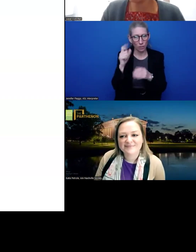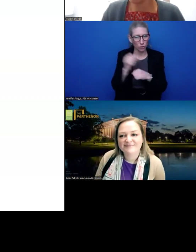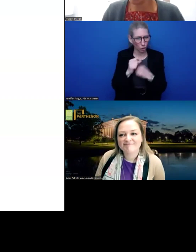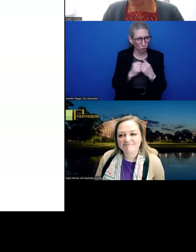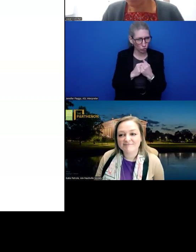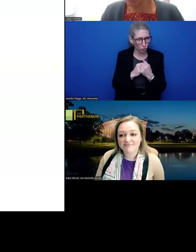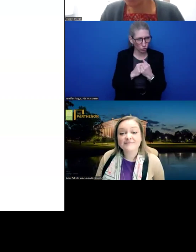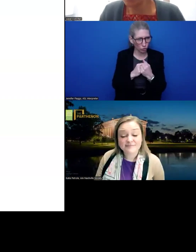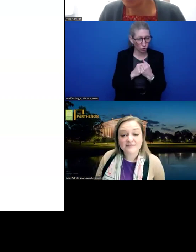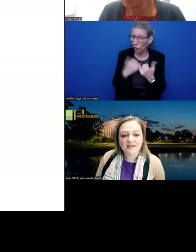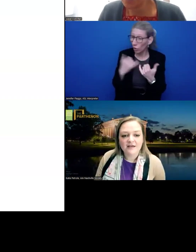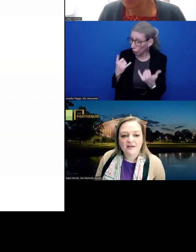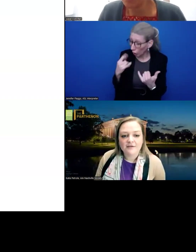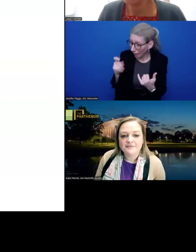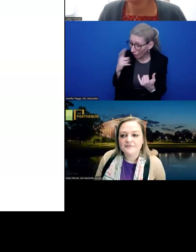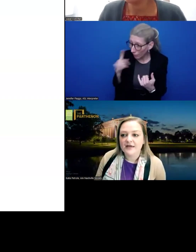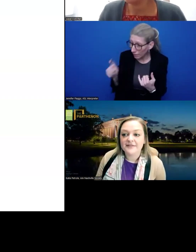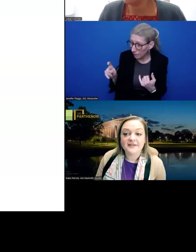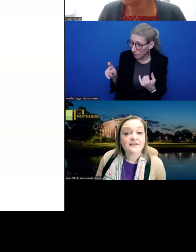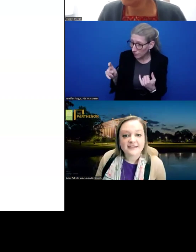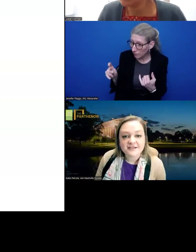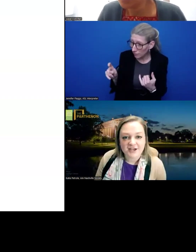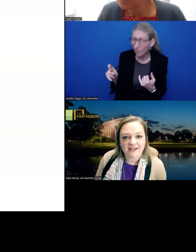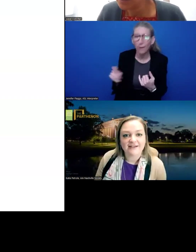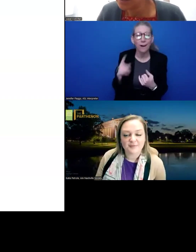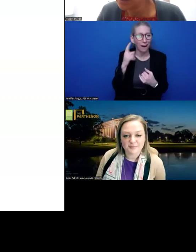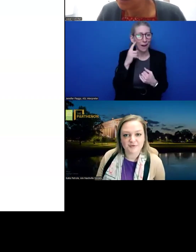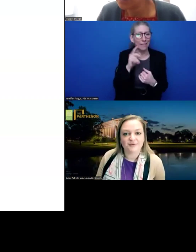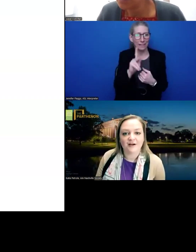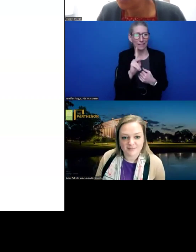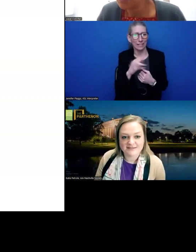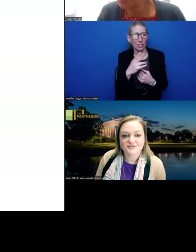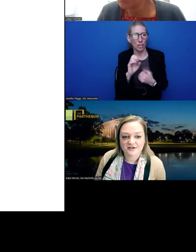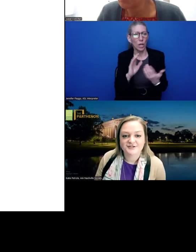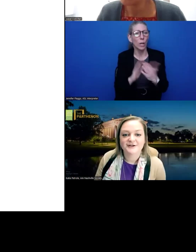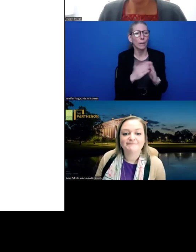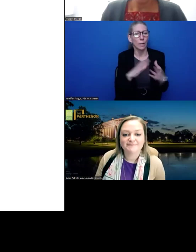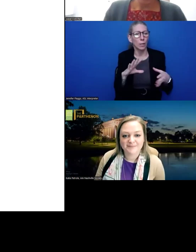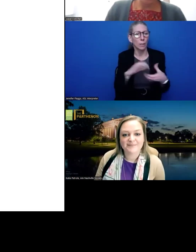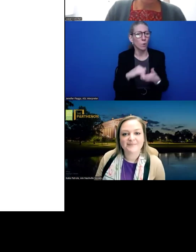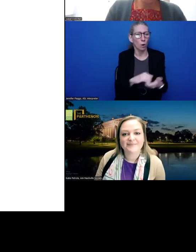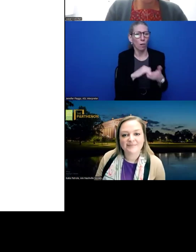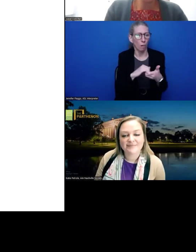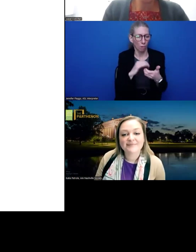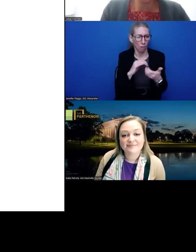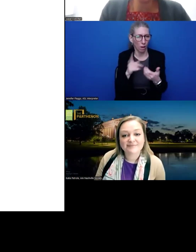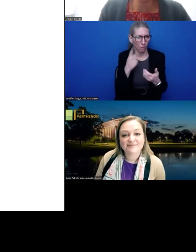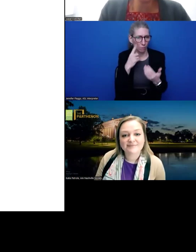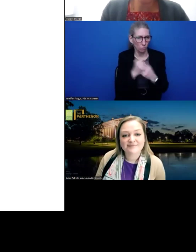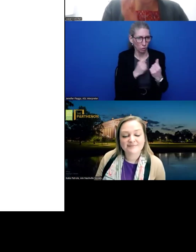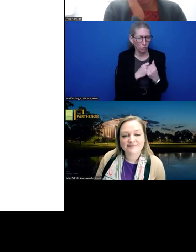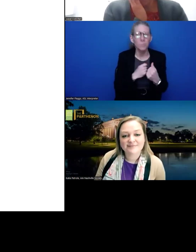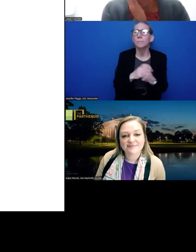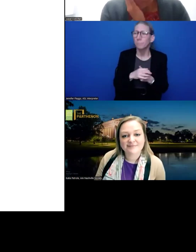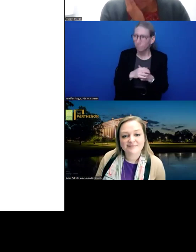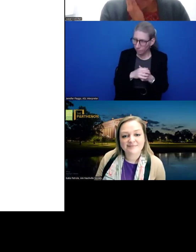The current government? I think the K'iche communal government structure. Yes, I think